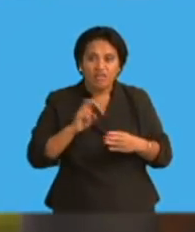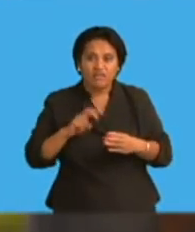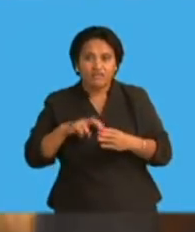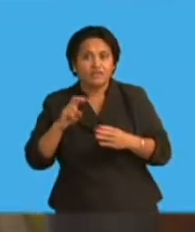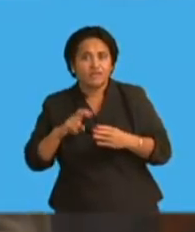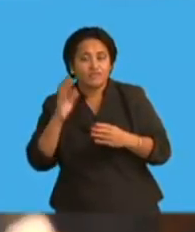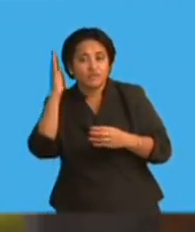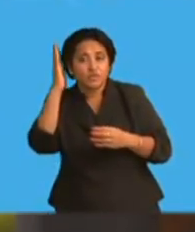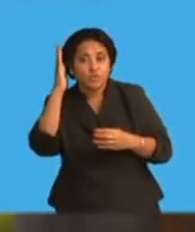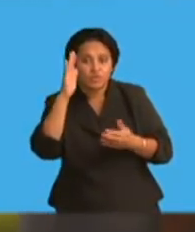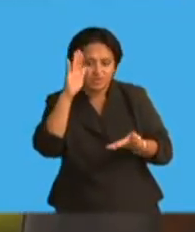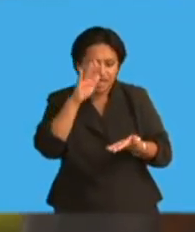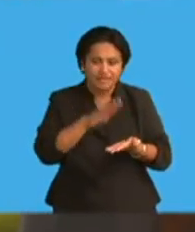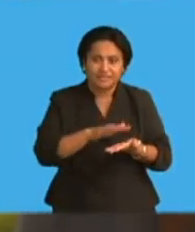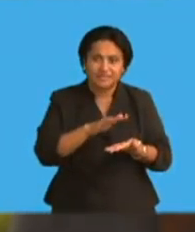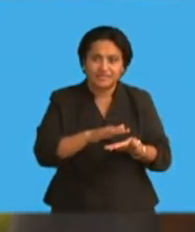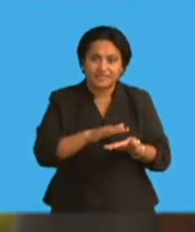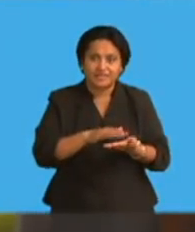that,